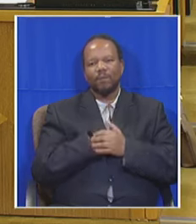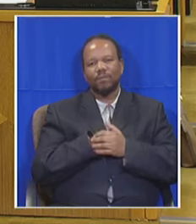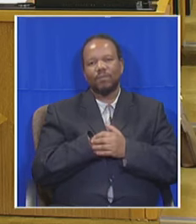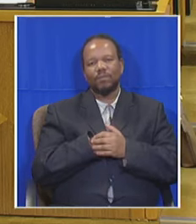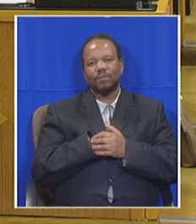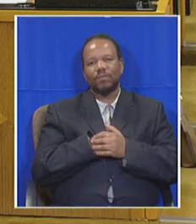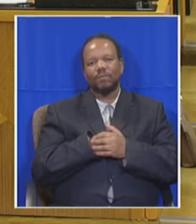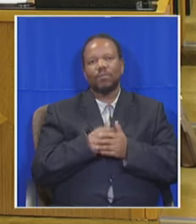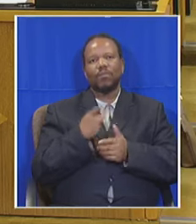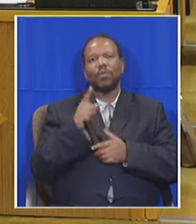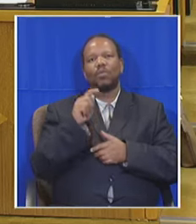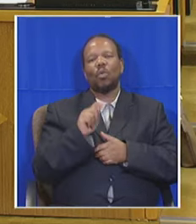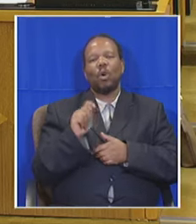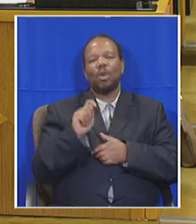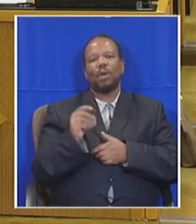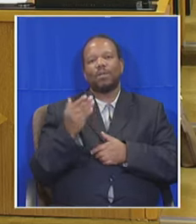Pluama.